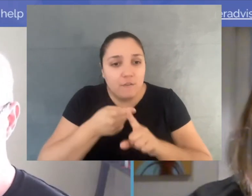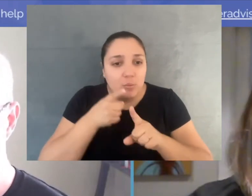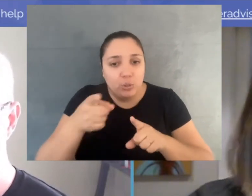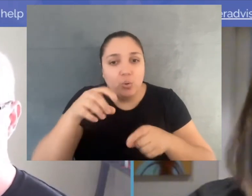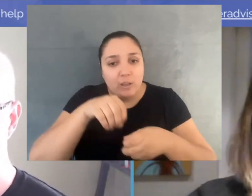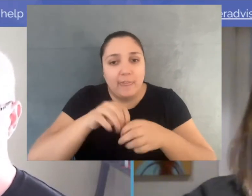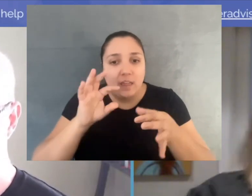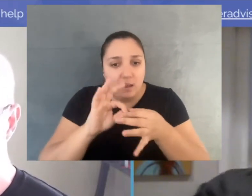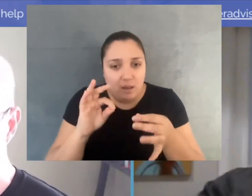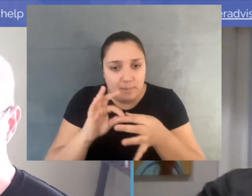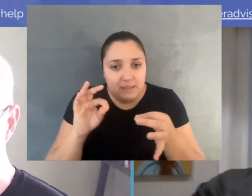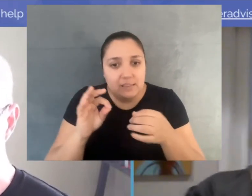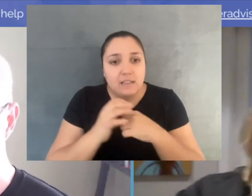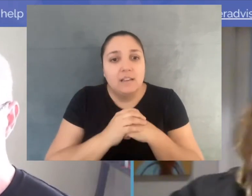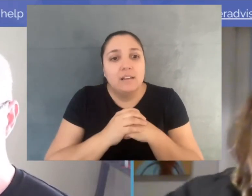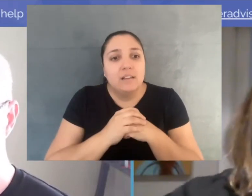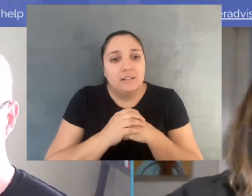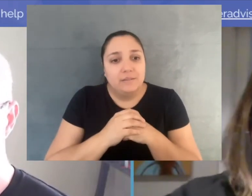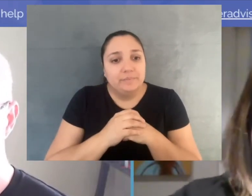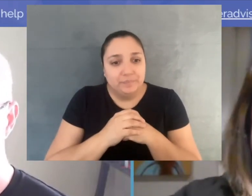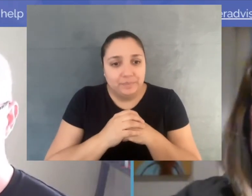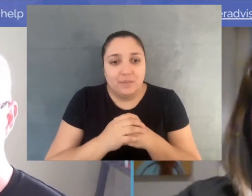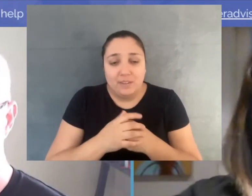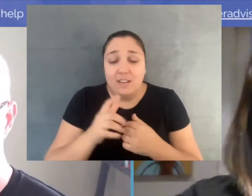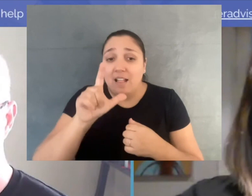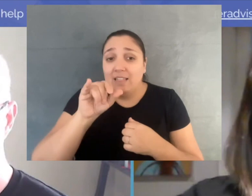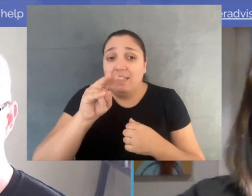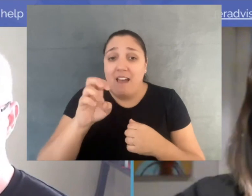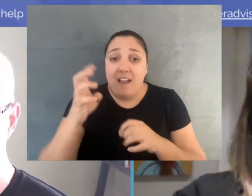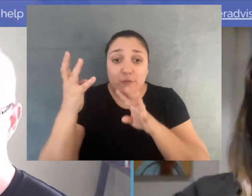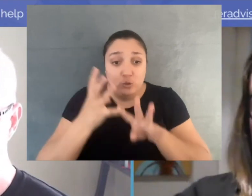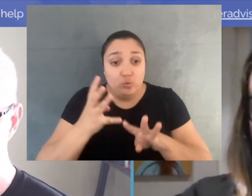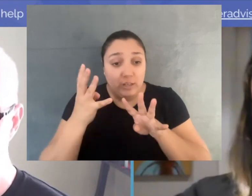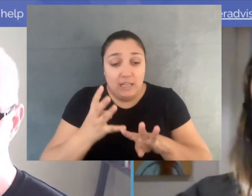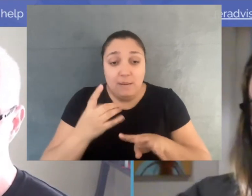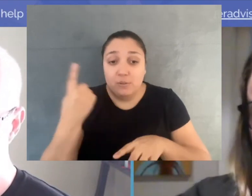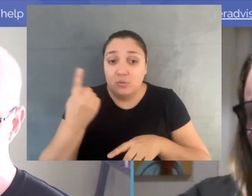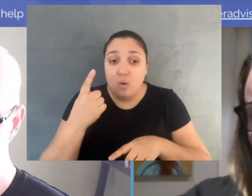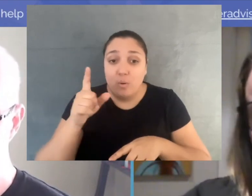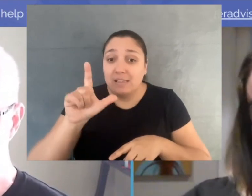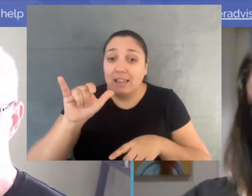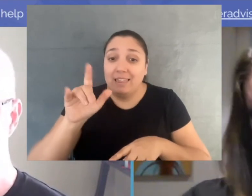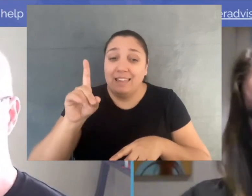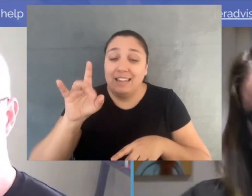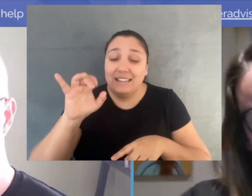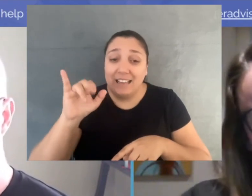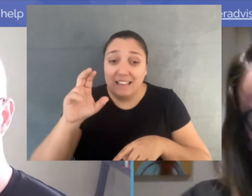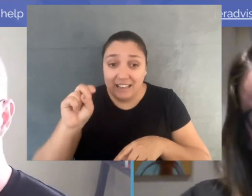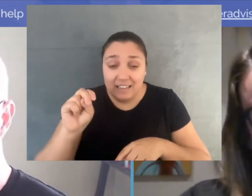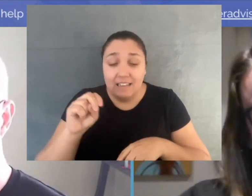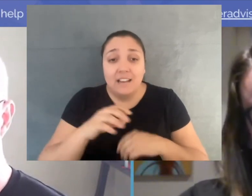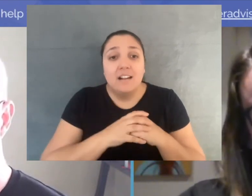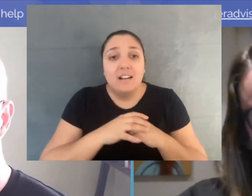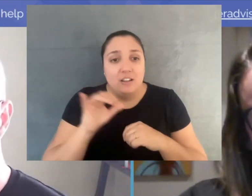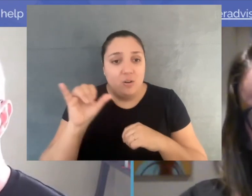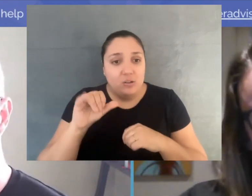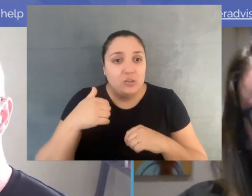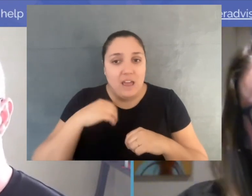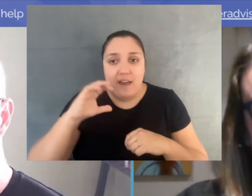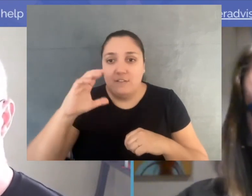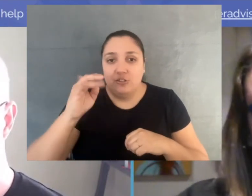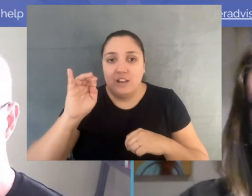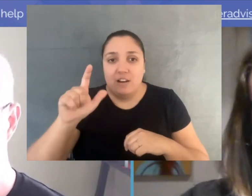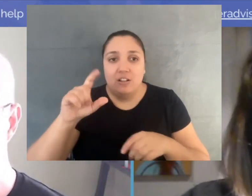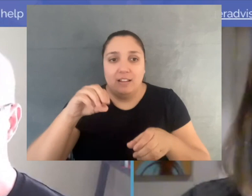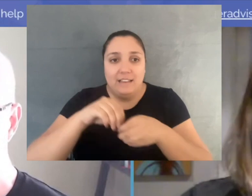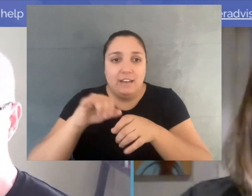for all? Would love to hear from you in the comments. And the live stream, as always, is up here on LinkedIn. You can